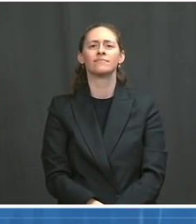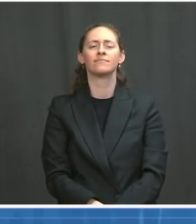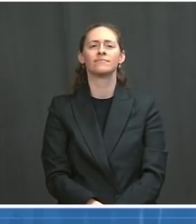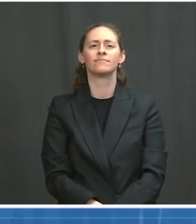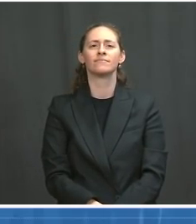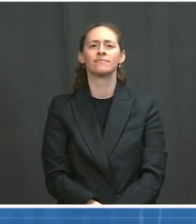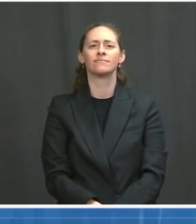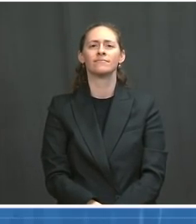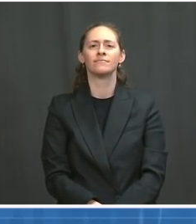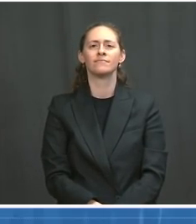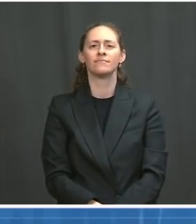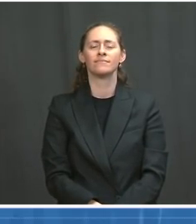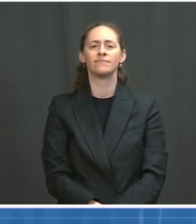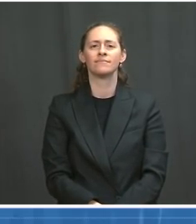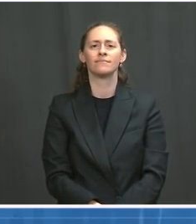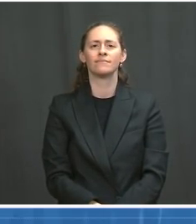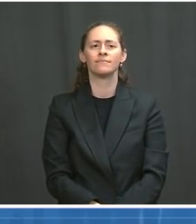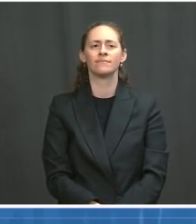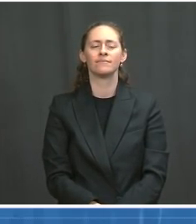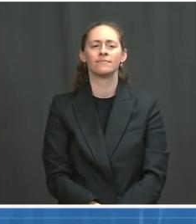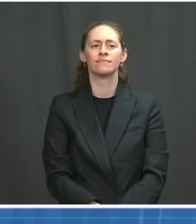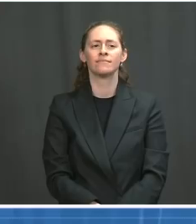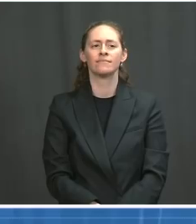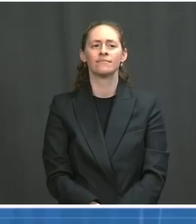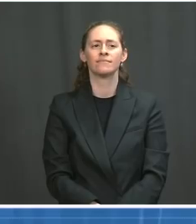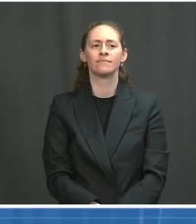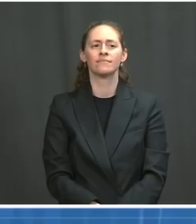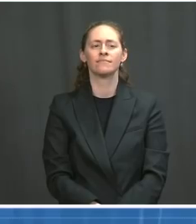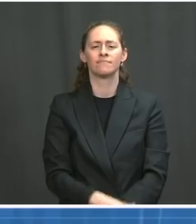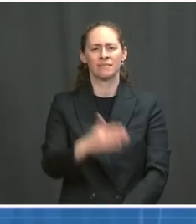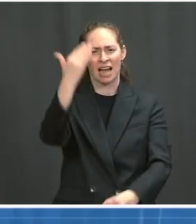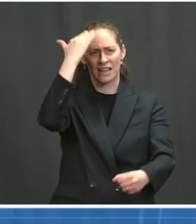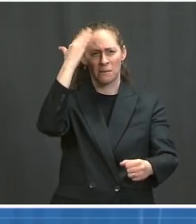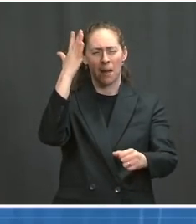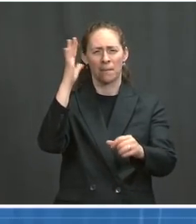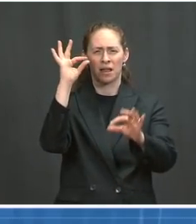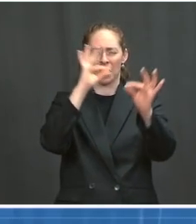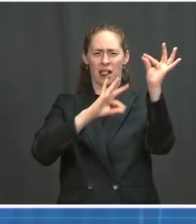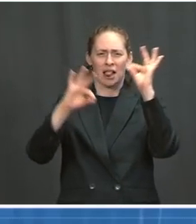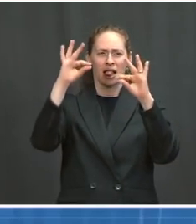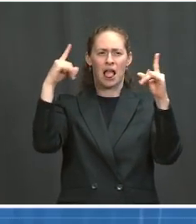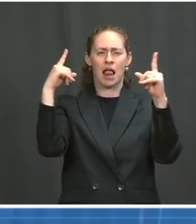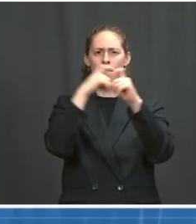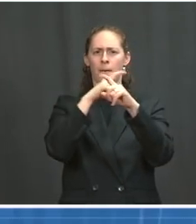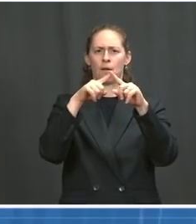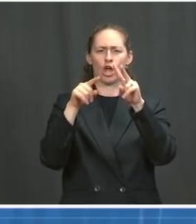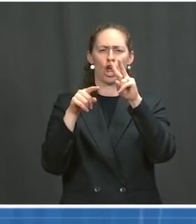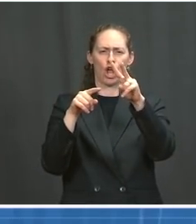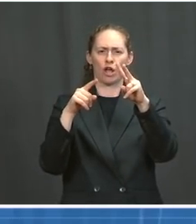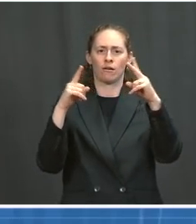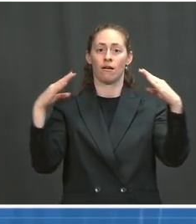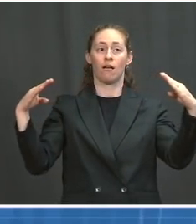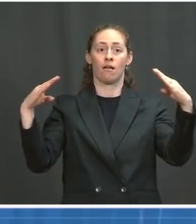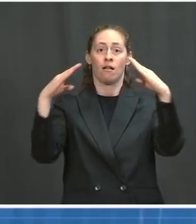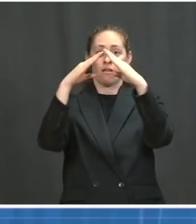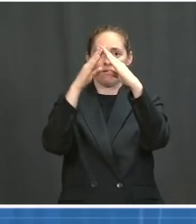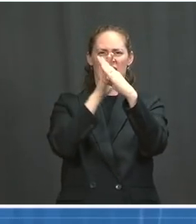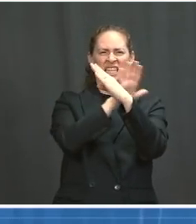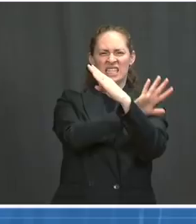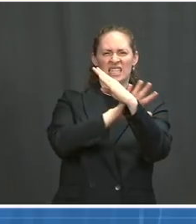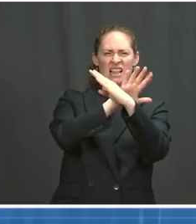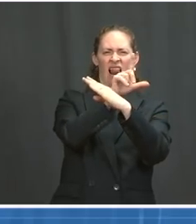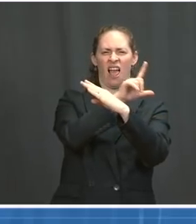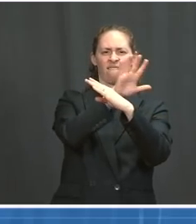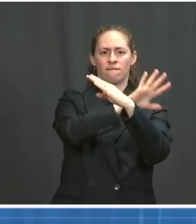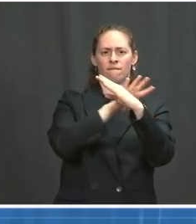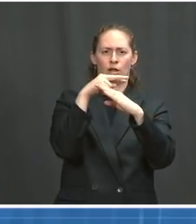very important message. If you move from the left of the slide to the right, you see what was going on